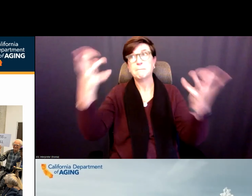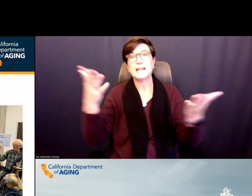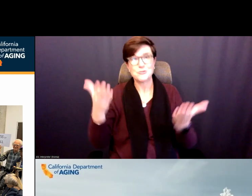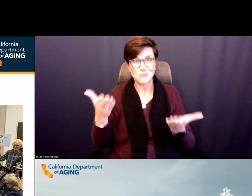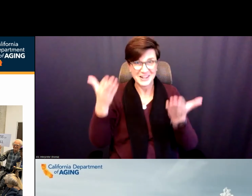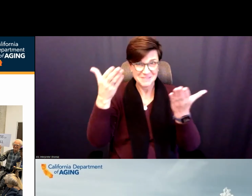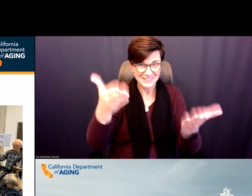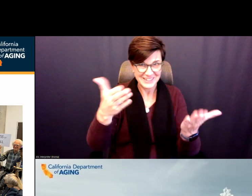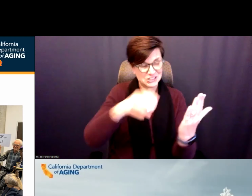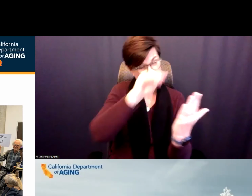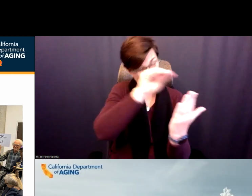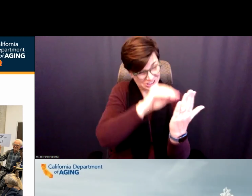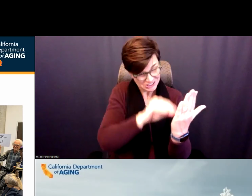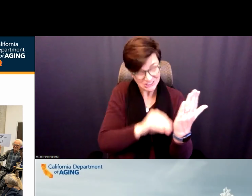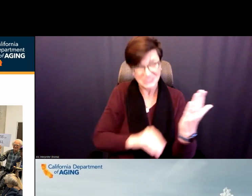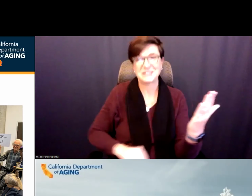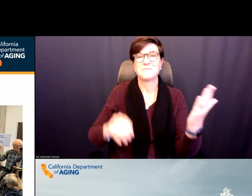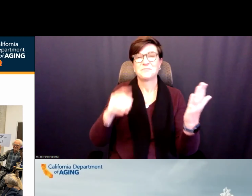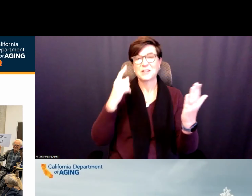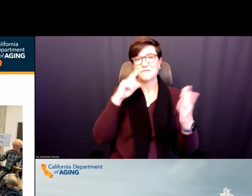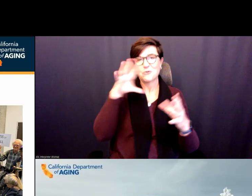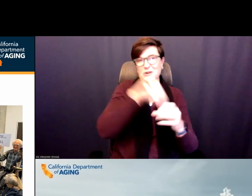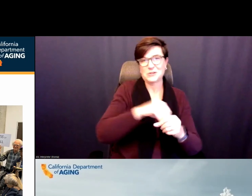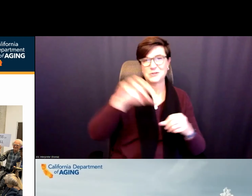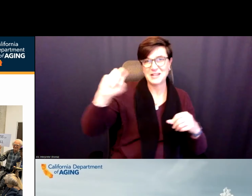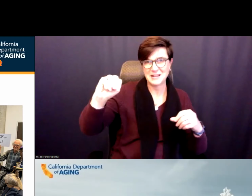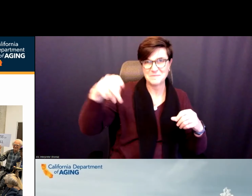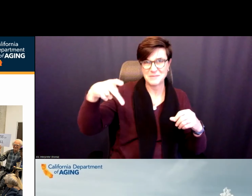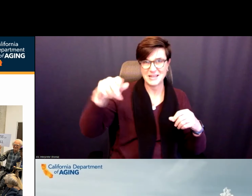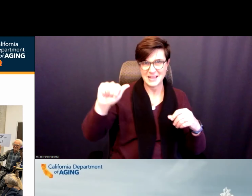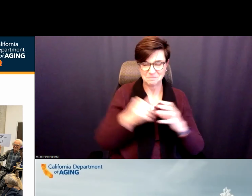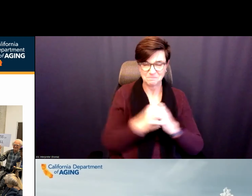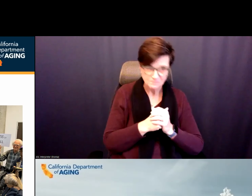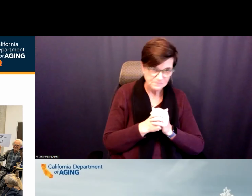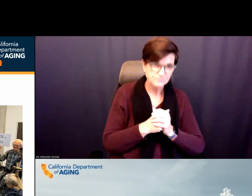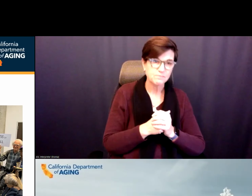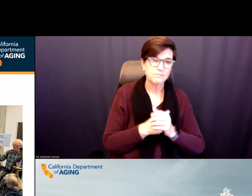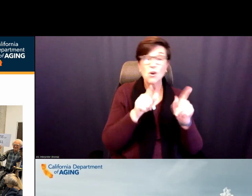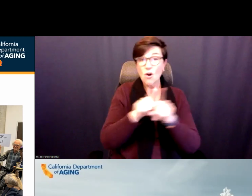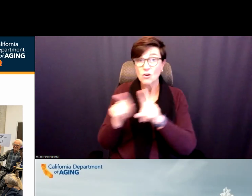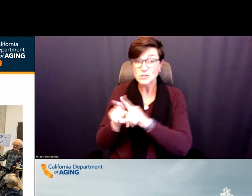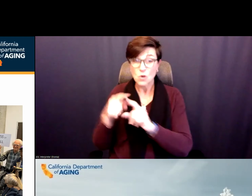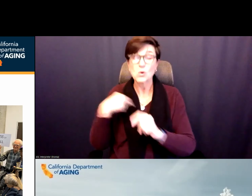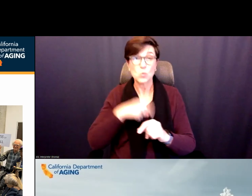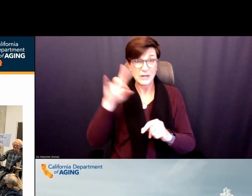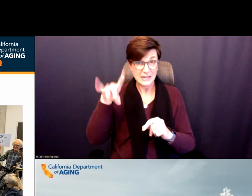administration on how best to build out this master plan. And we also hosted several community roundtables with